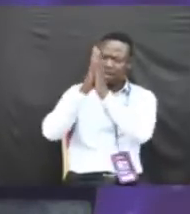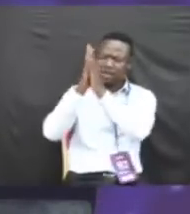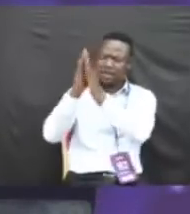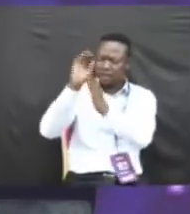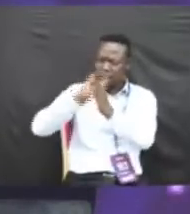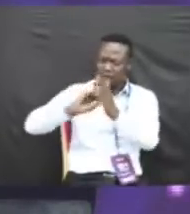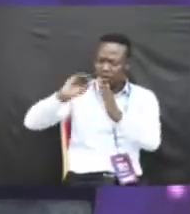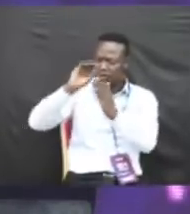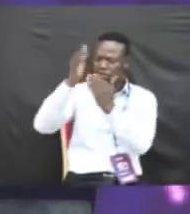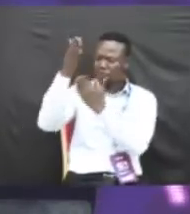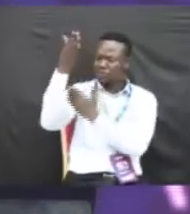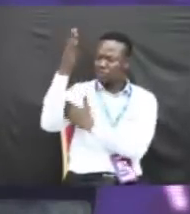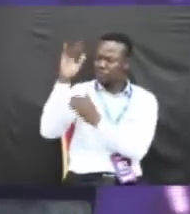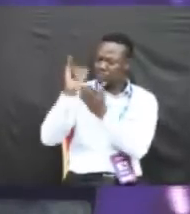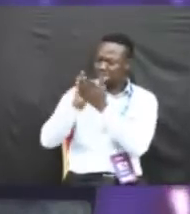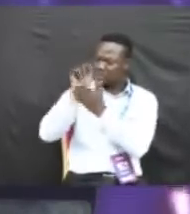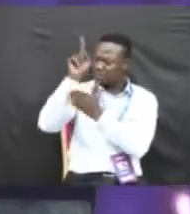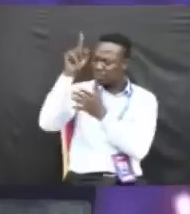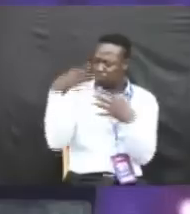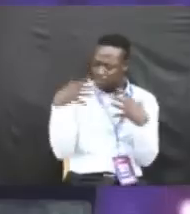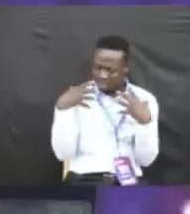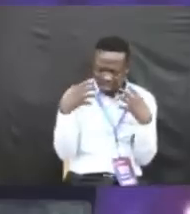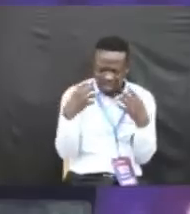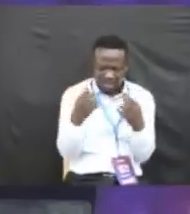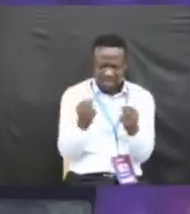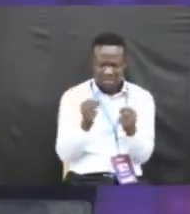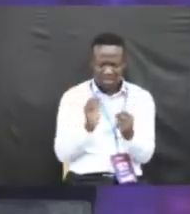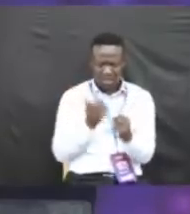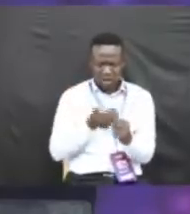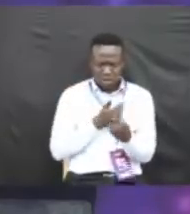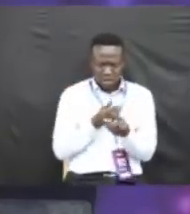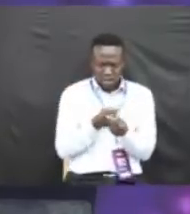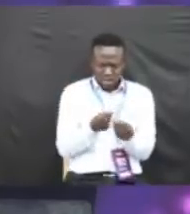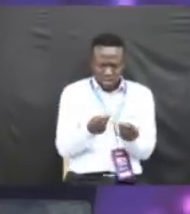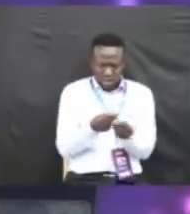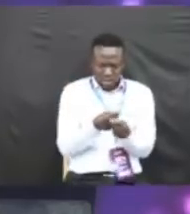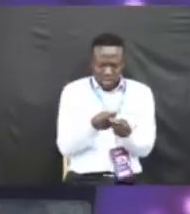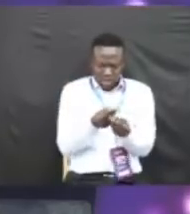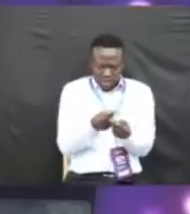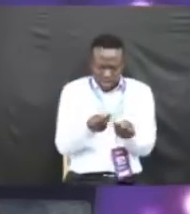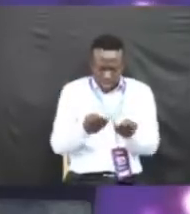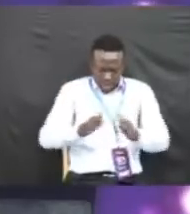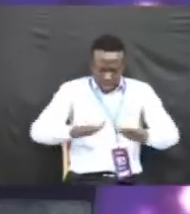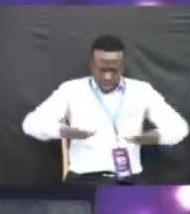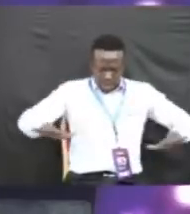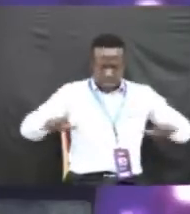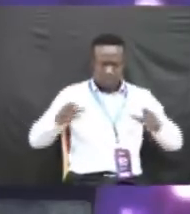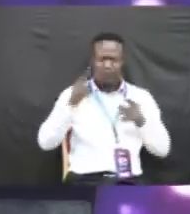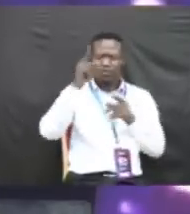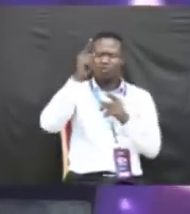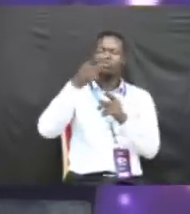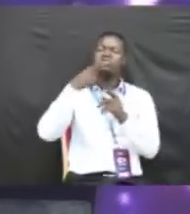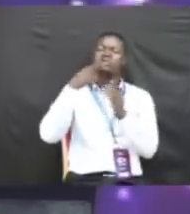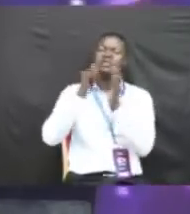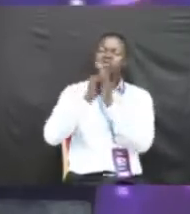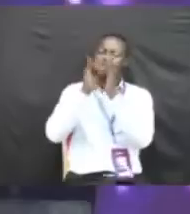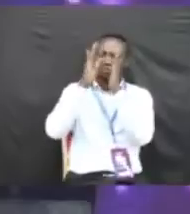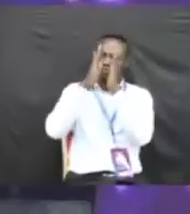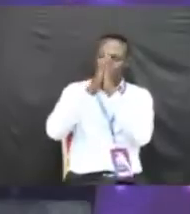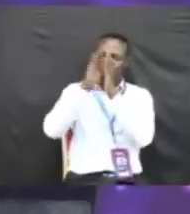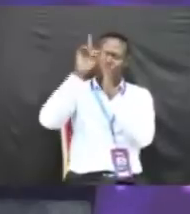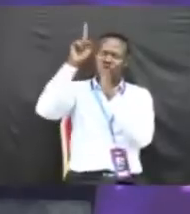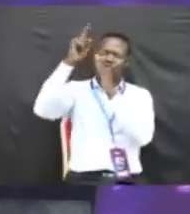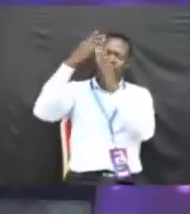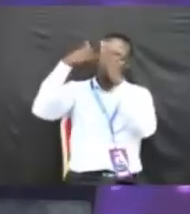God, that you heal our land. And he said, "When we pray, oh God, you will hear from the heavens